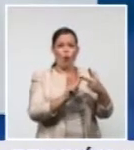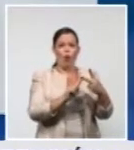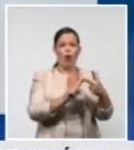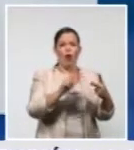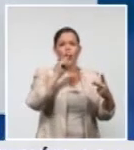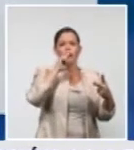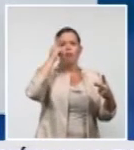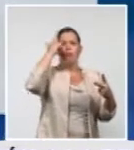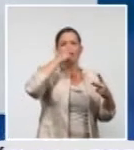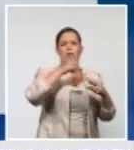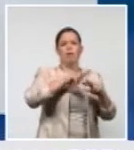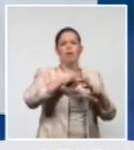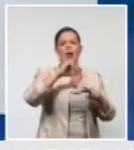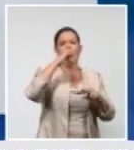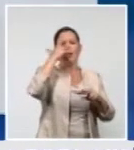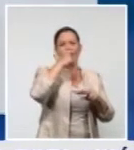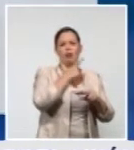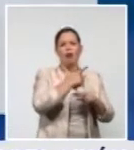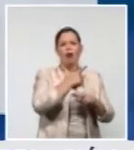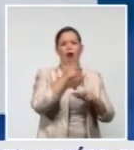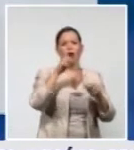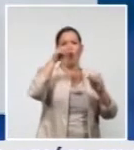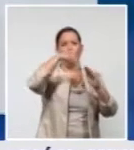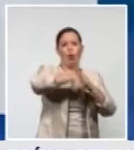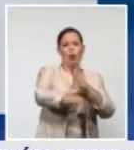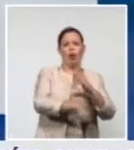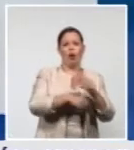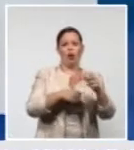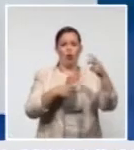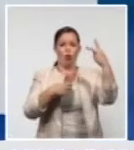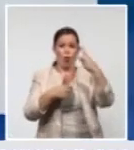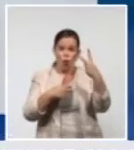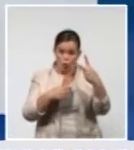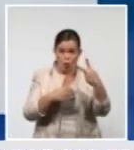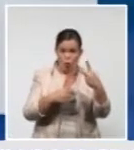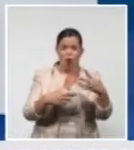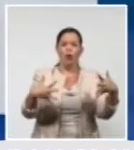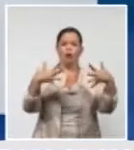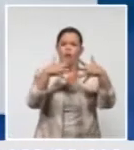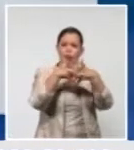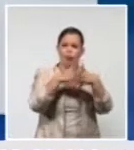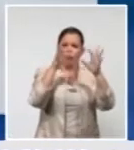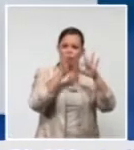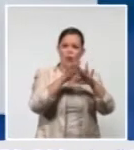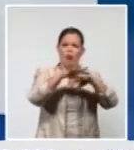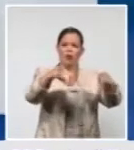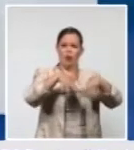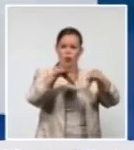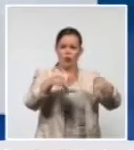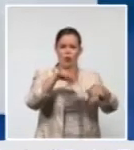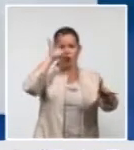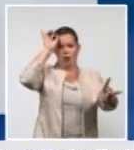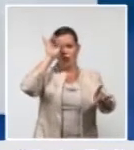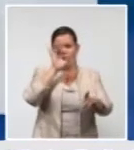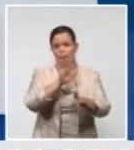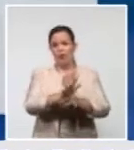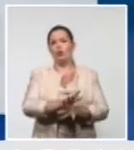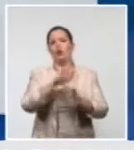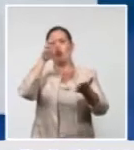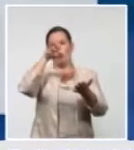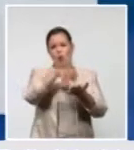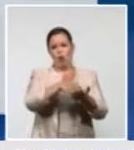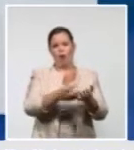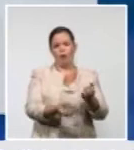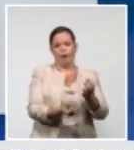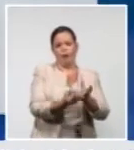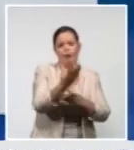1 case from Villa Clara. From Artemisa, one of the cases belongs to